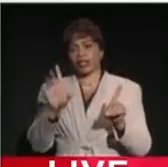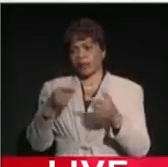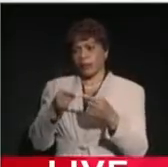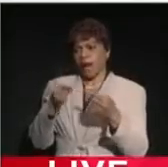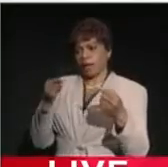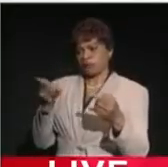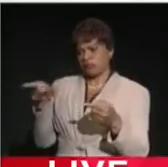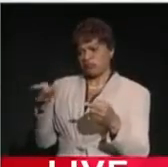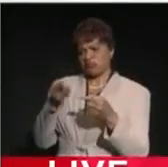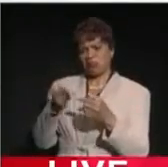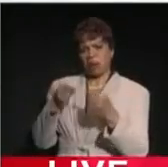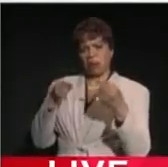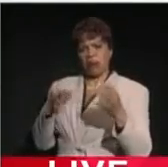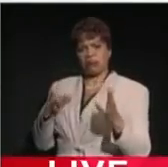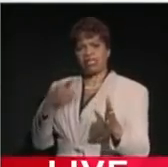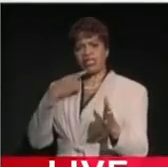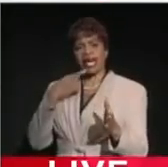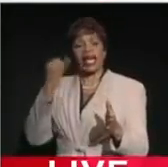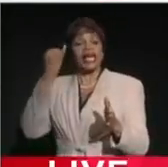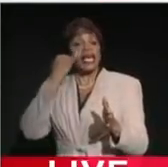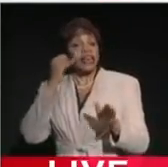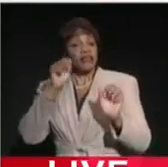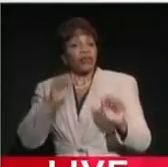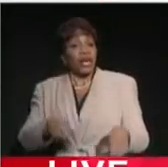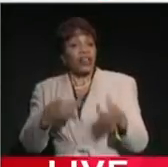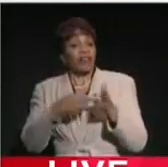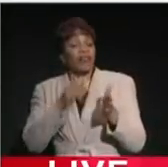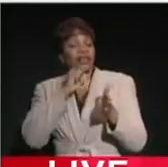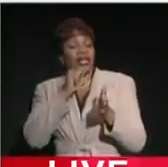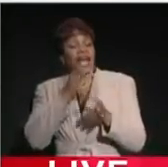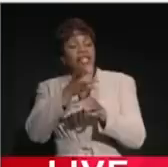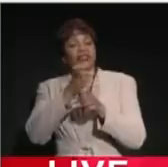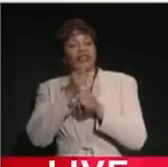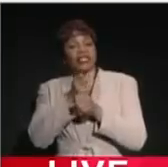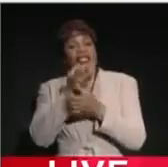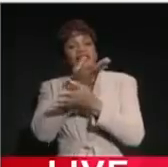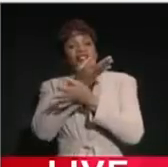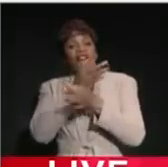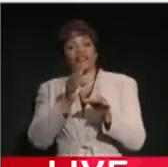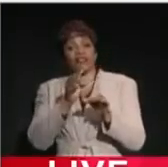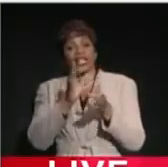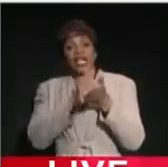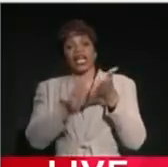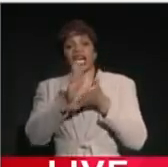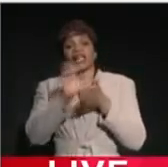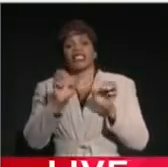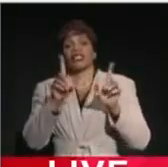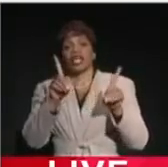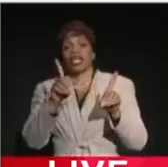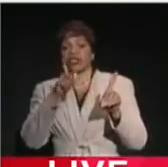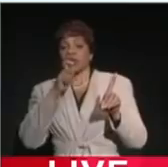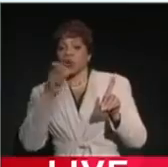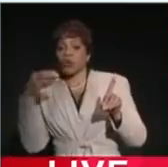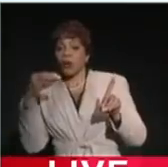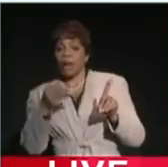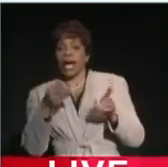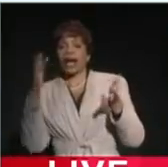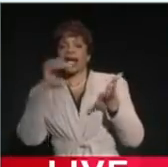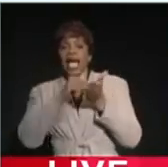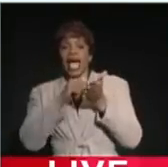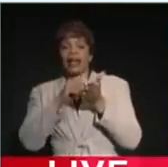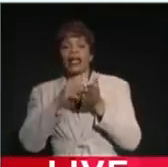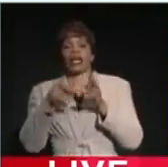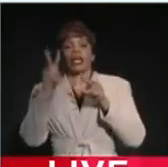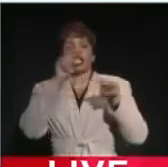can afford it or not, you get a free college education. And you know what? Who's going to pay for it? Look around this room, look into the camera,